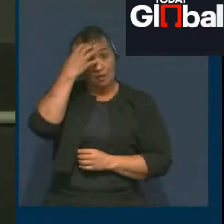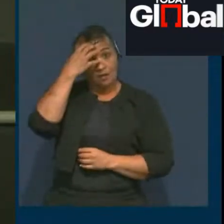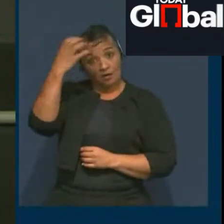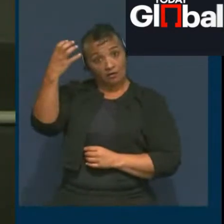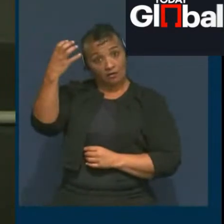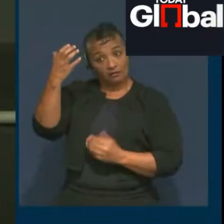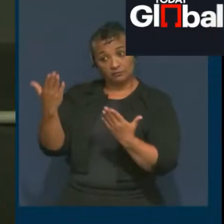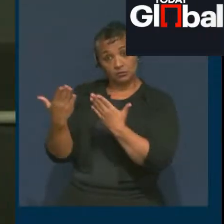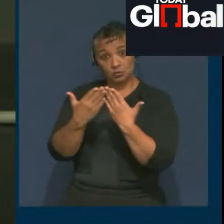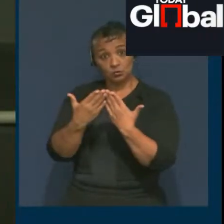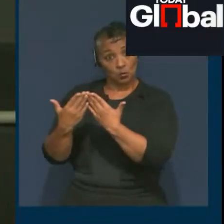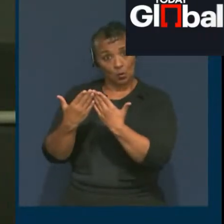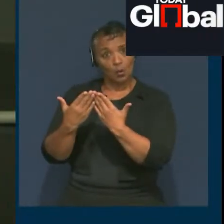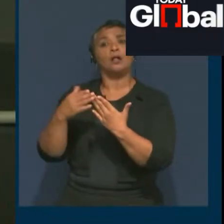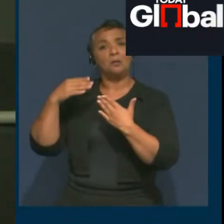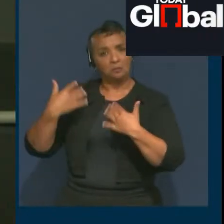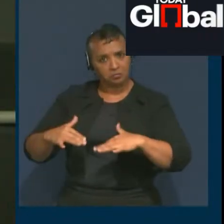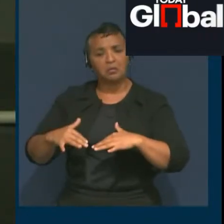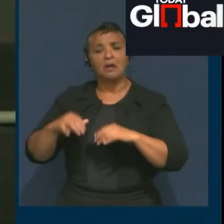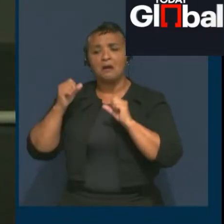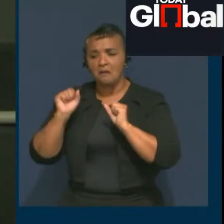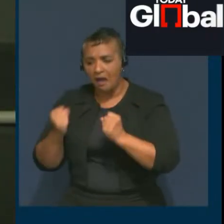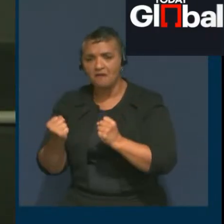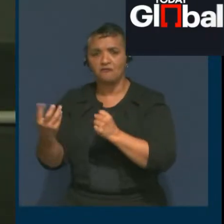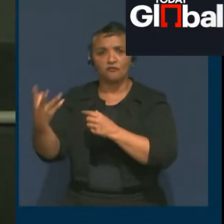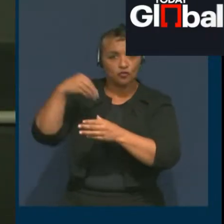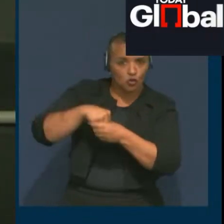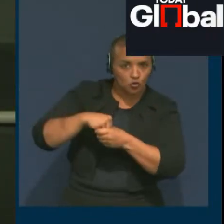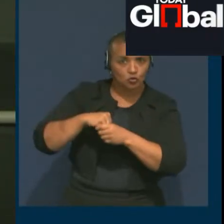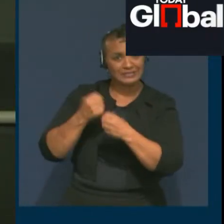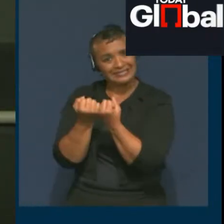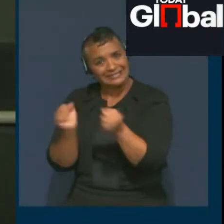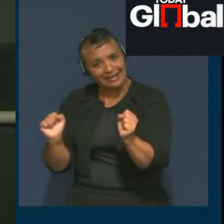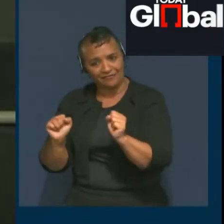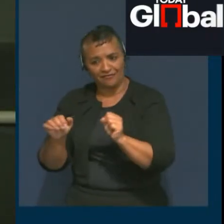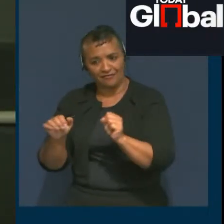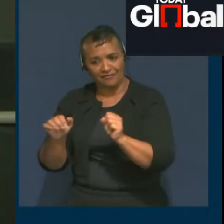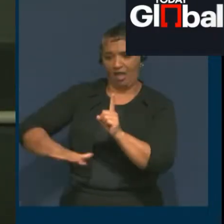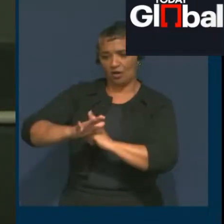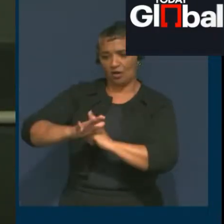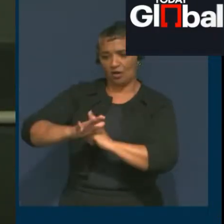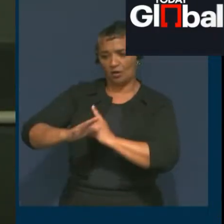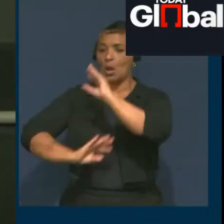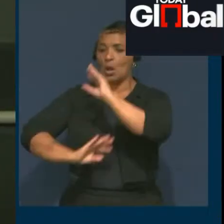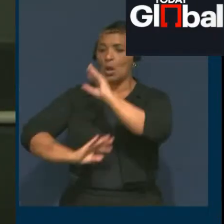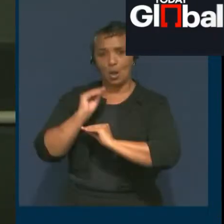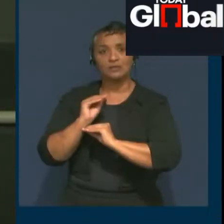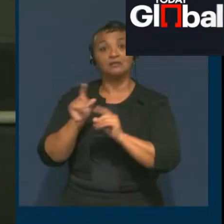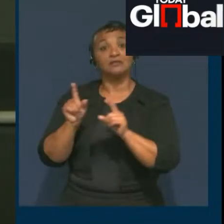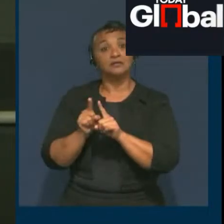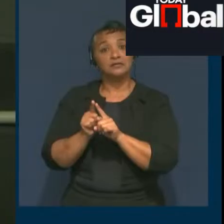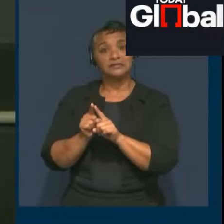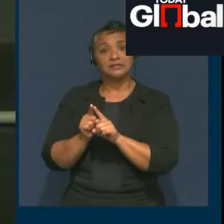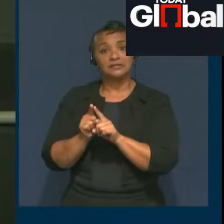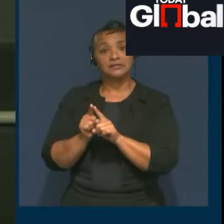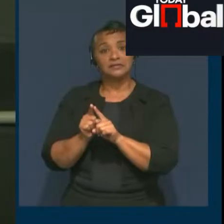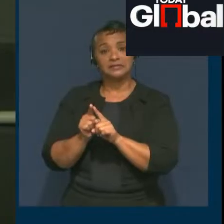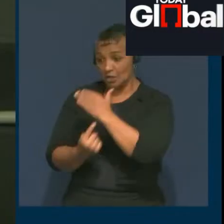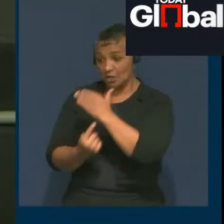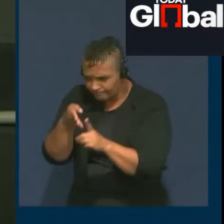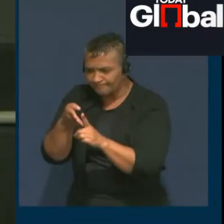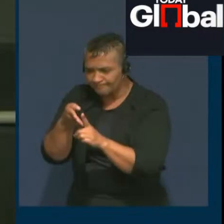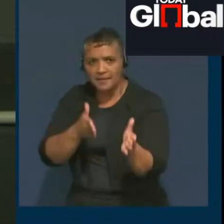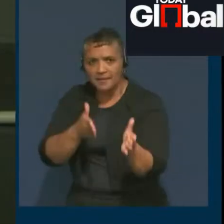also working to provide inclusive, safe, and accessible educational environments alongside individual education plans, assistive technologies